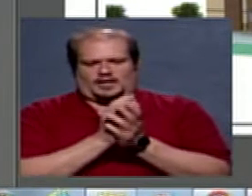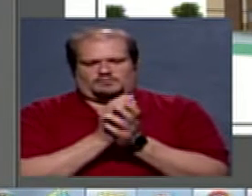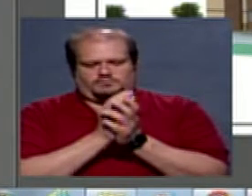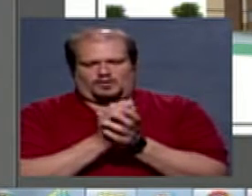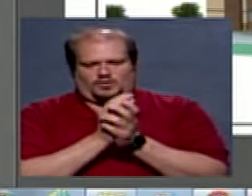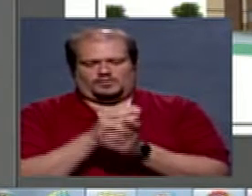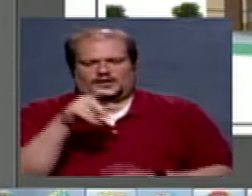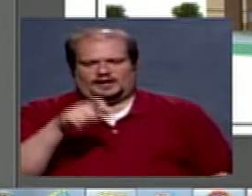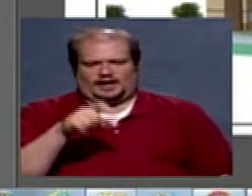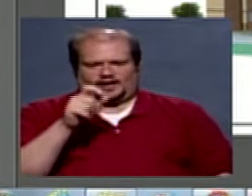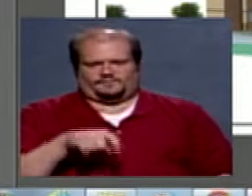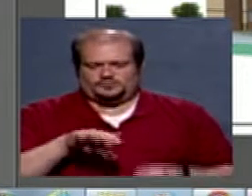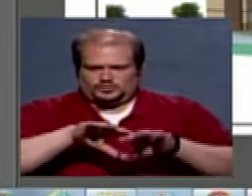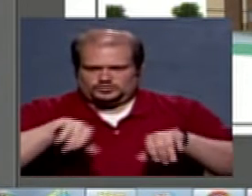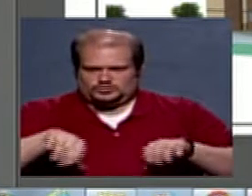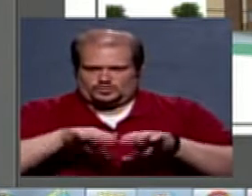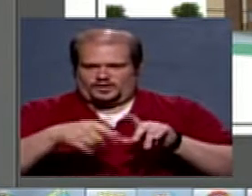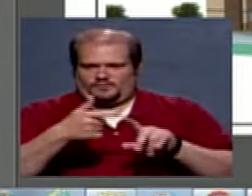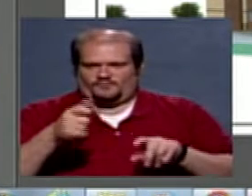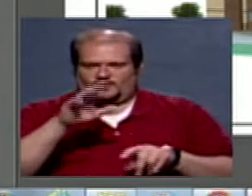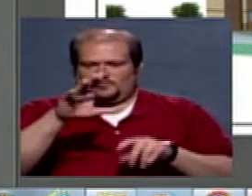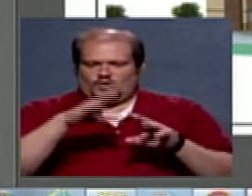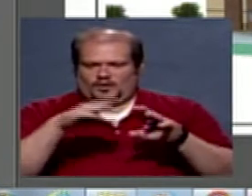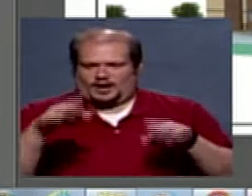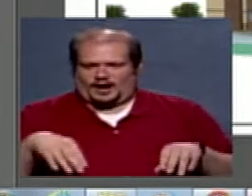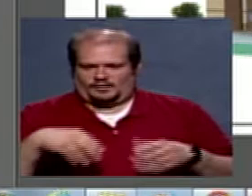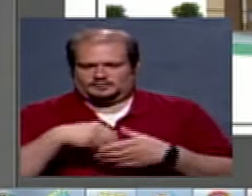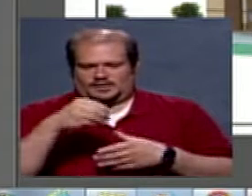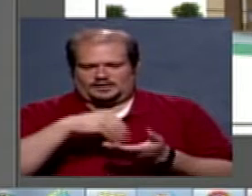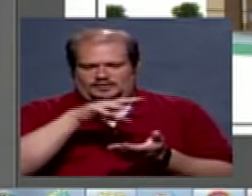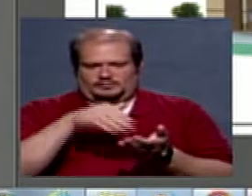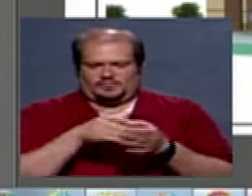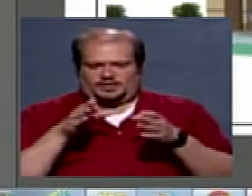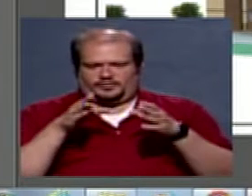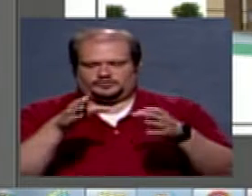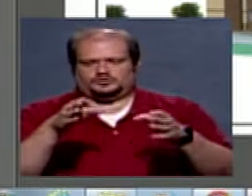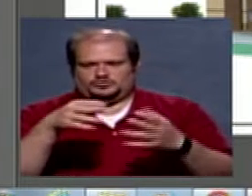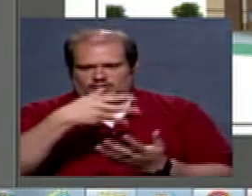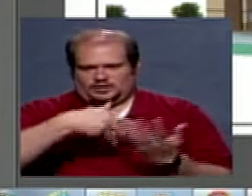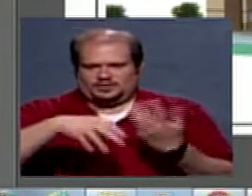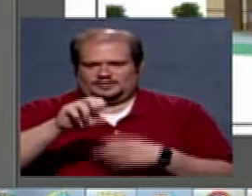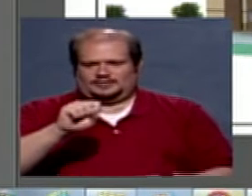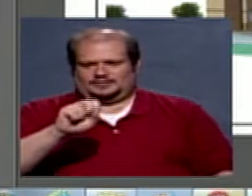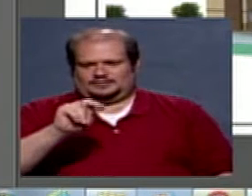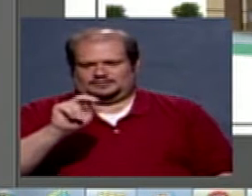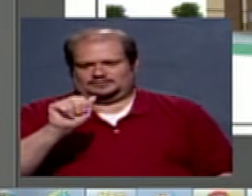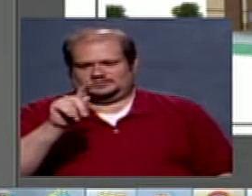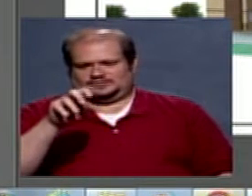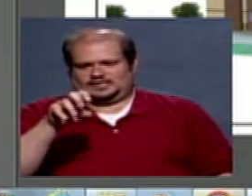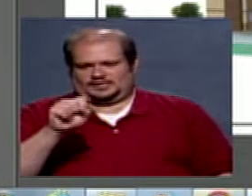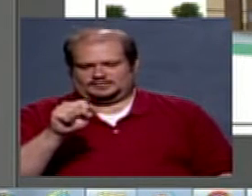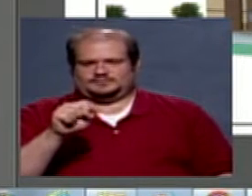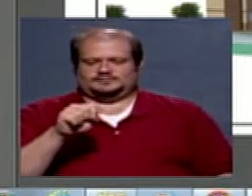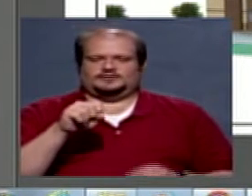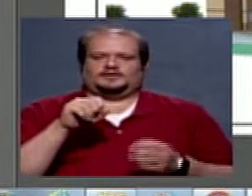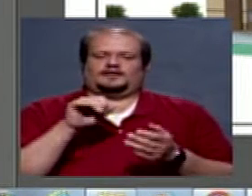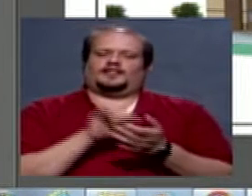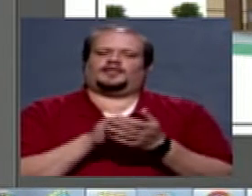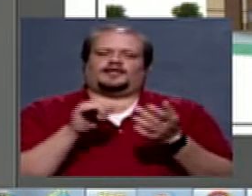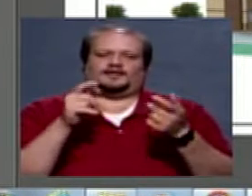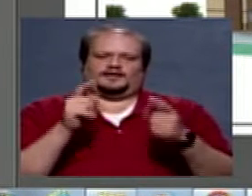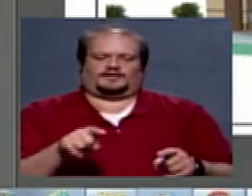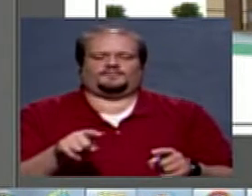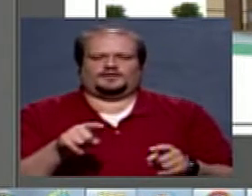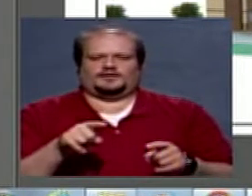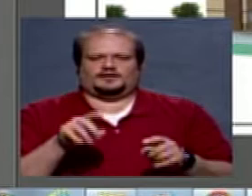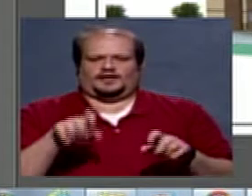that you've had to swim from your house out in the middle of the street among snakes and debris and all kinds of other stuff, and